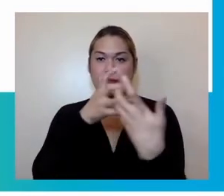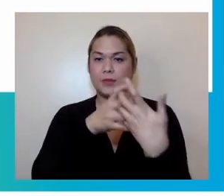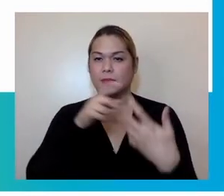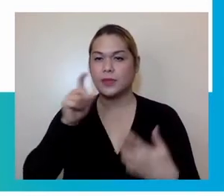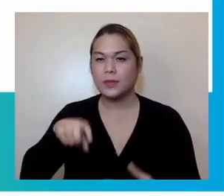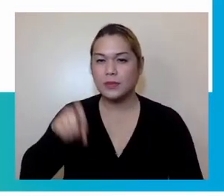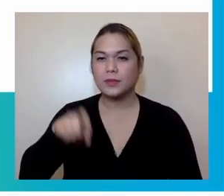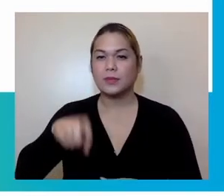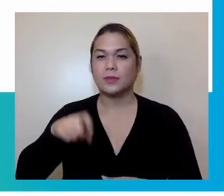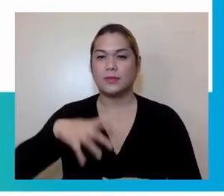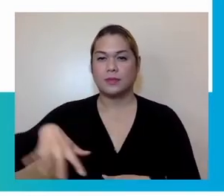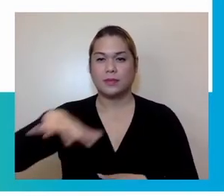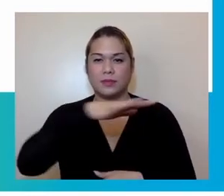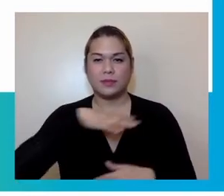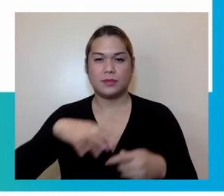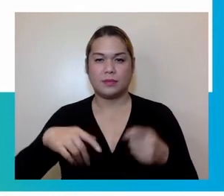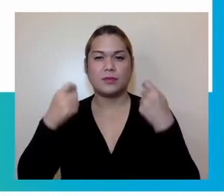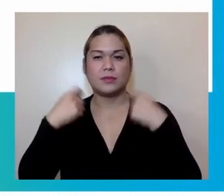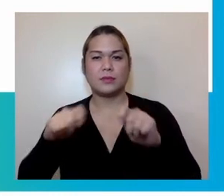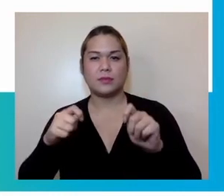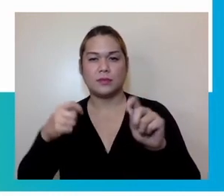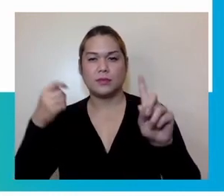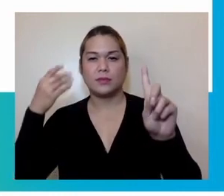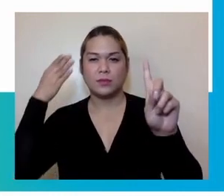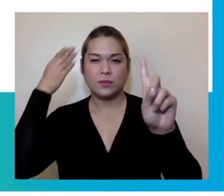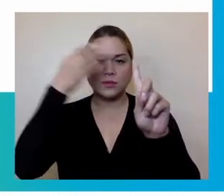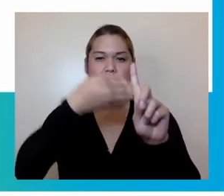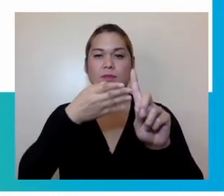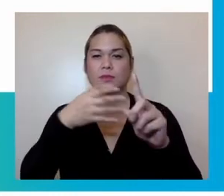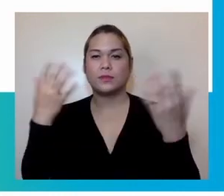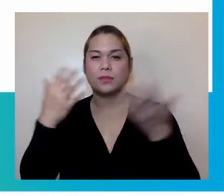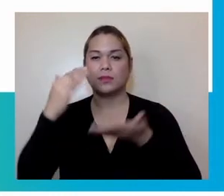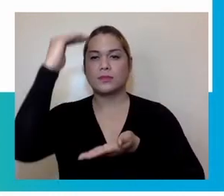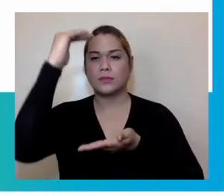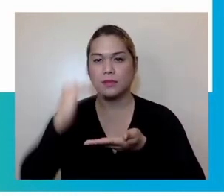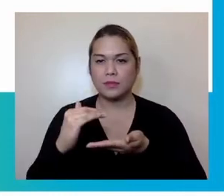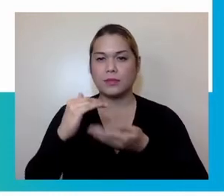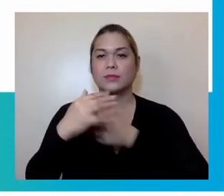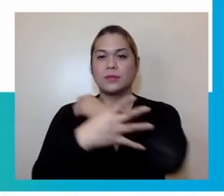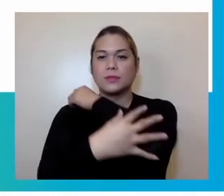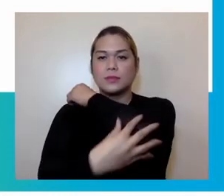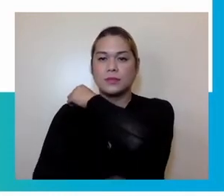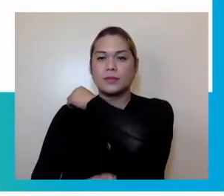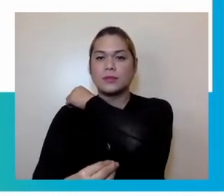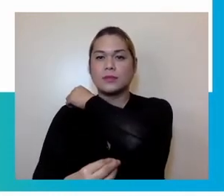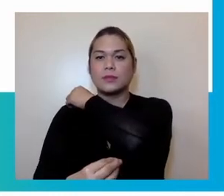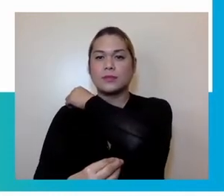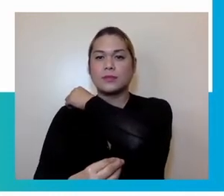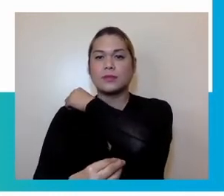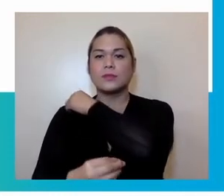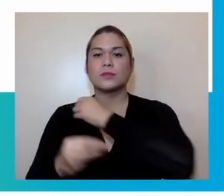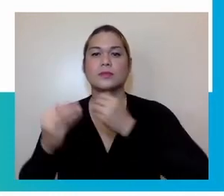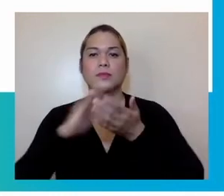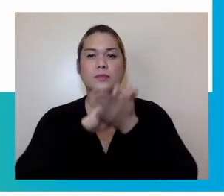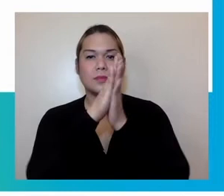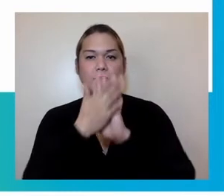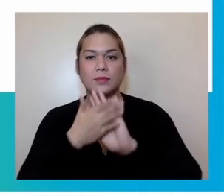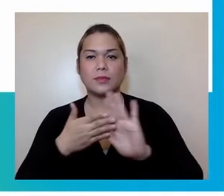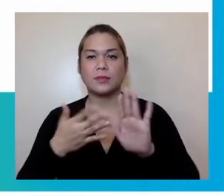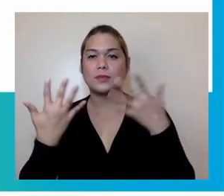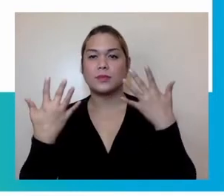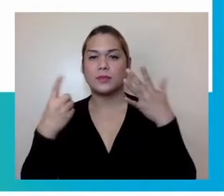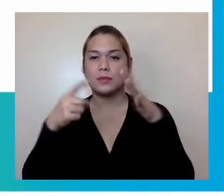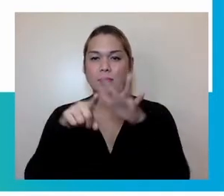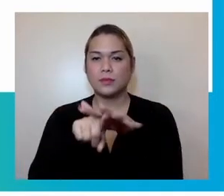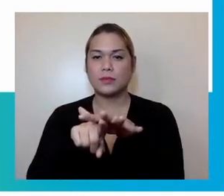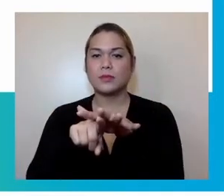poverty and extend its vision to achieve a prosperous, inclusive, resilient, and sustainable Asia and the Pacific. ADB's